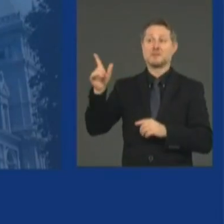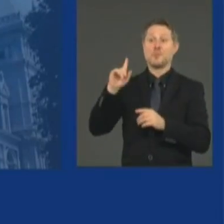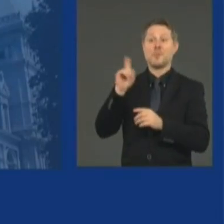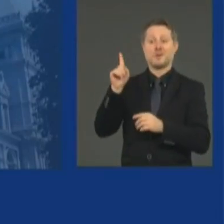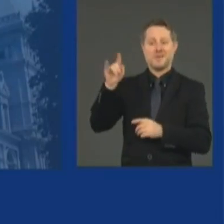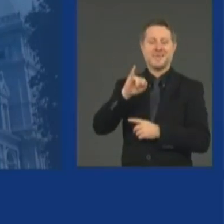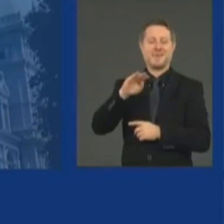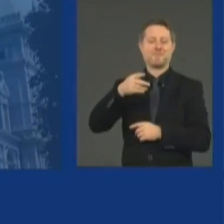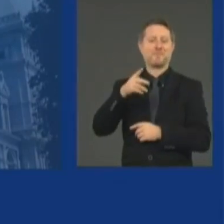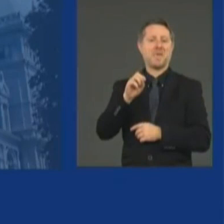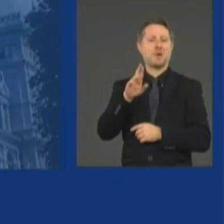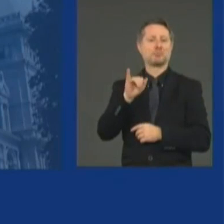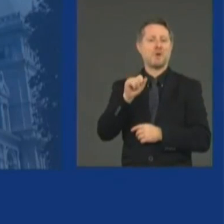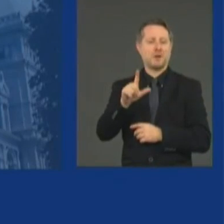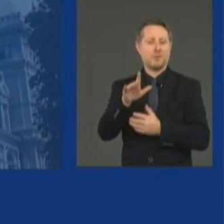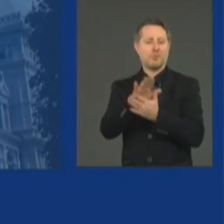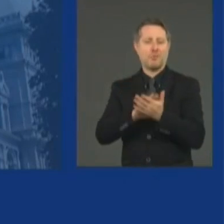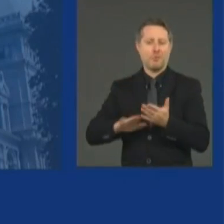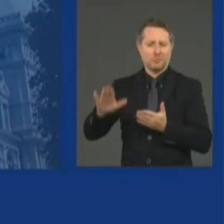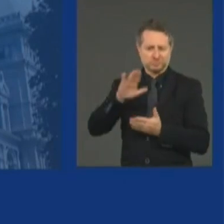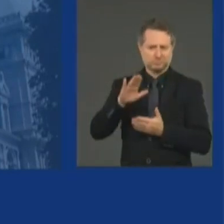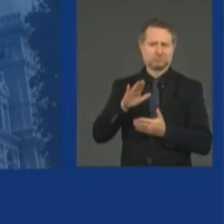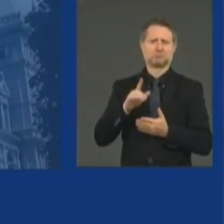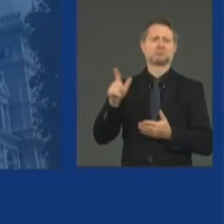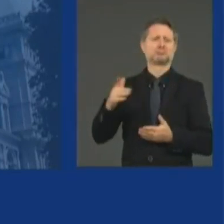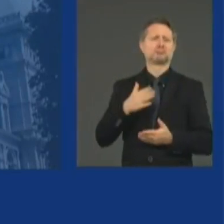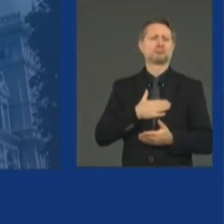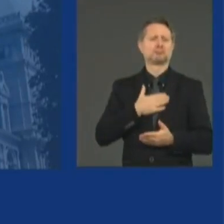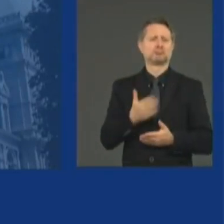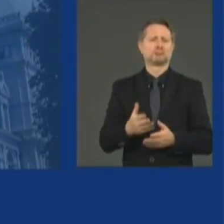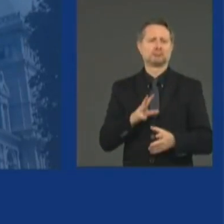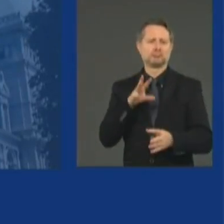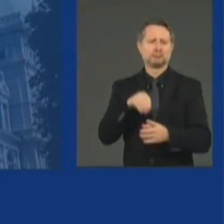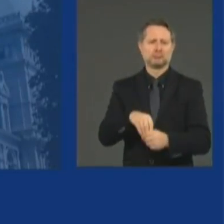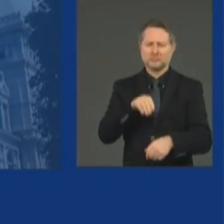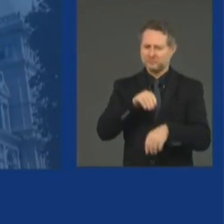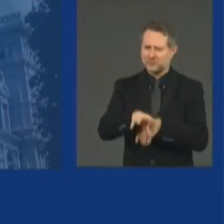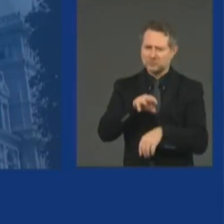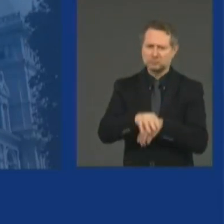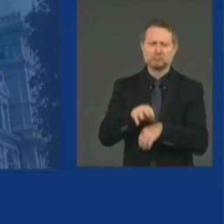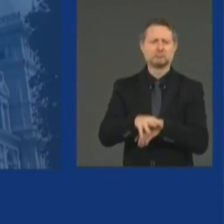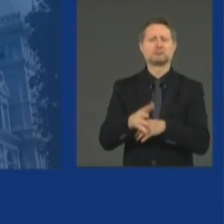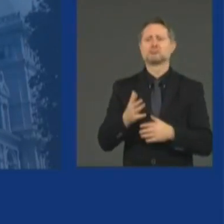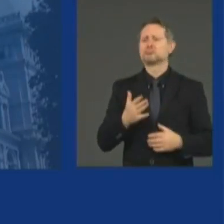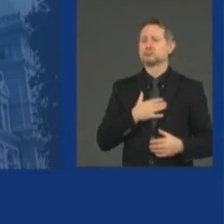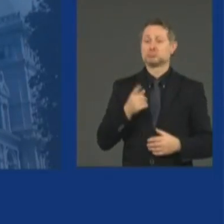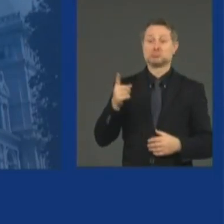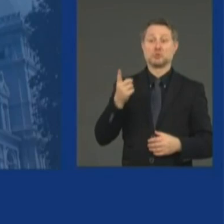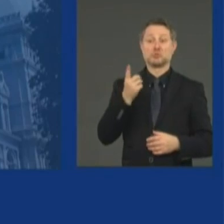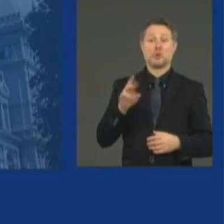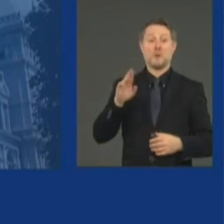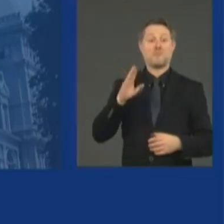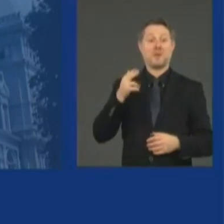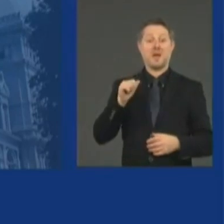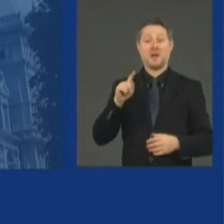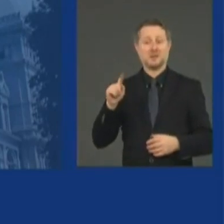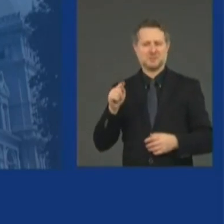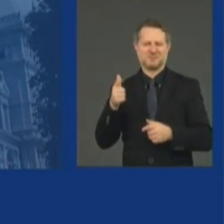who is agreed to serve as an advisor to the state of New York. Dr. Bhatt is the senior lecturer